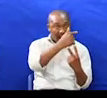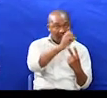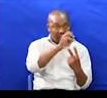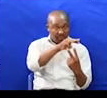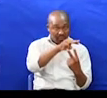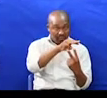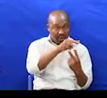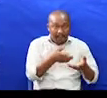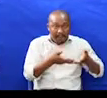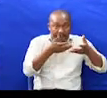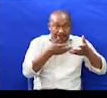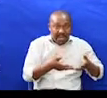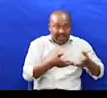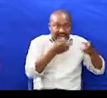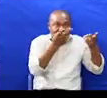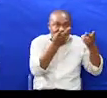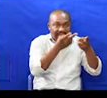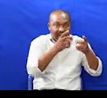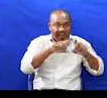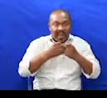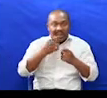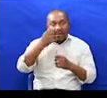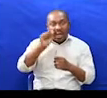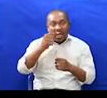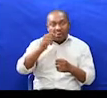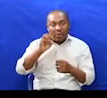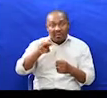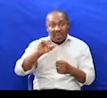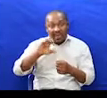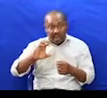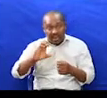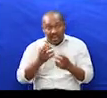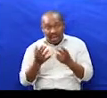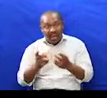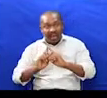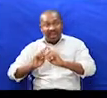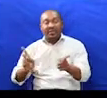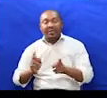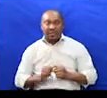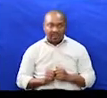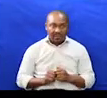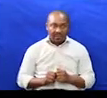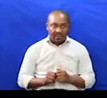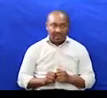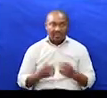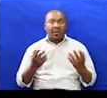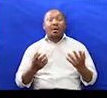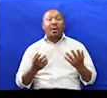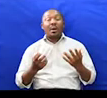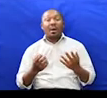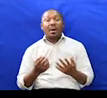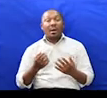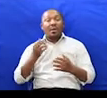same. Am I clear, my student? Good. And what is the another one?